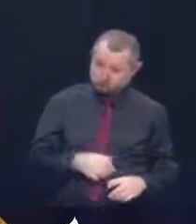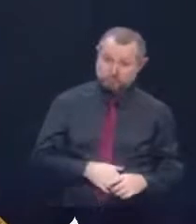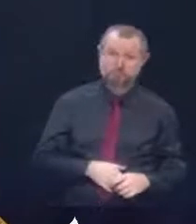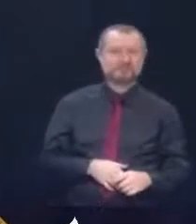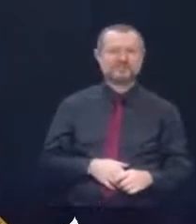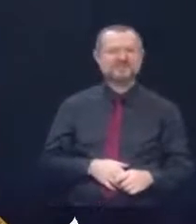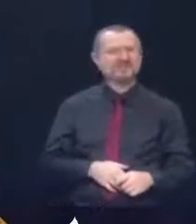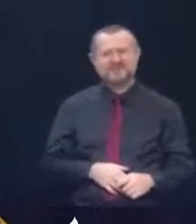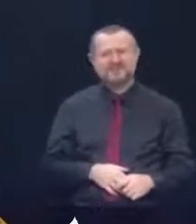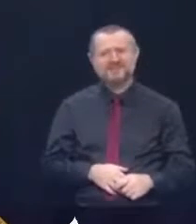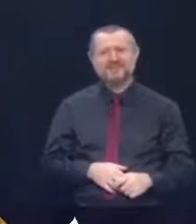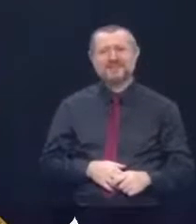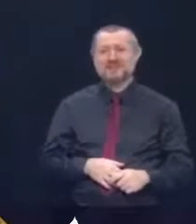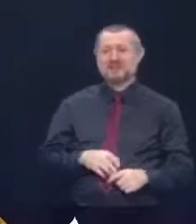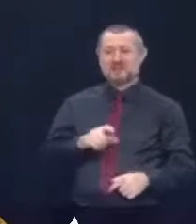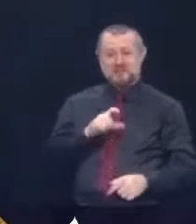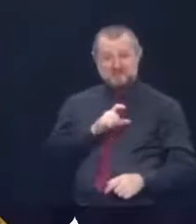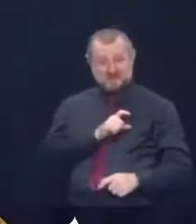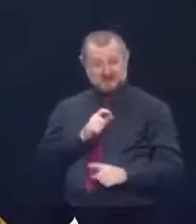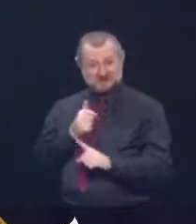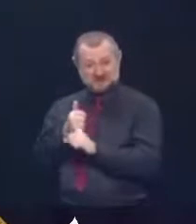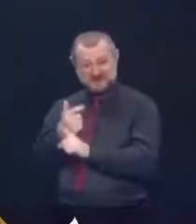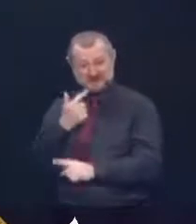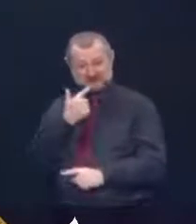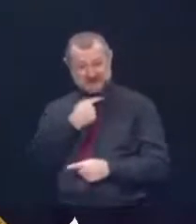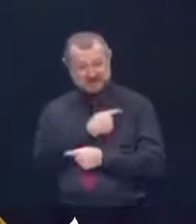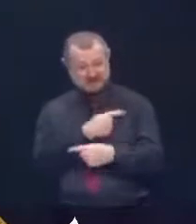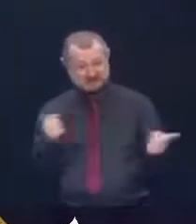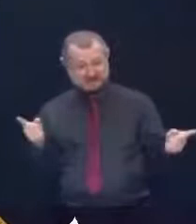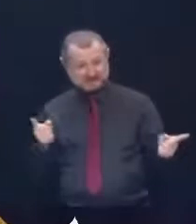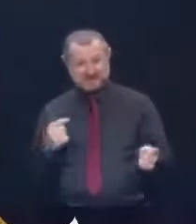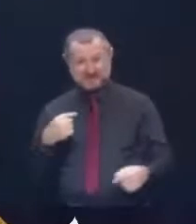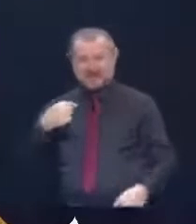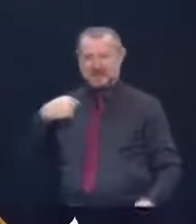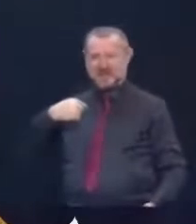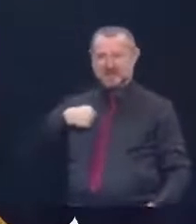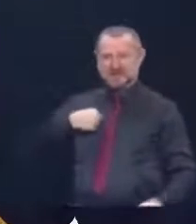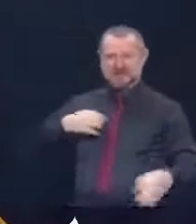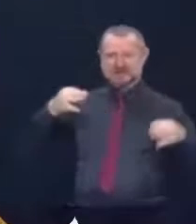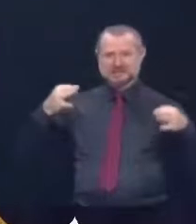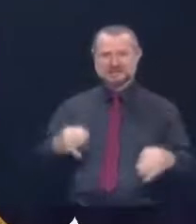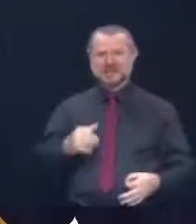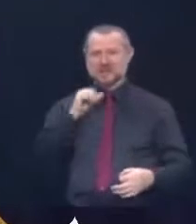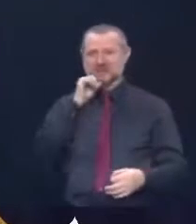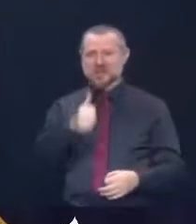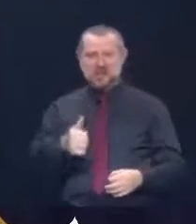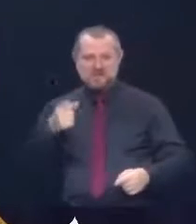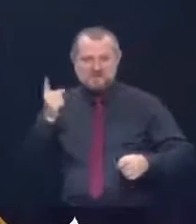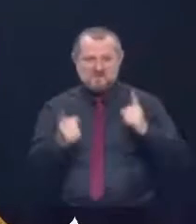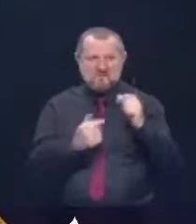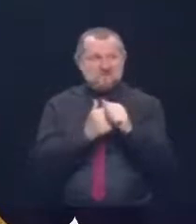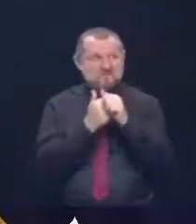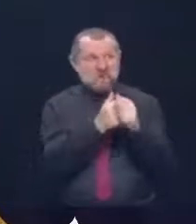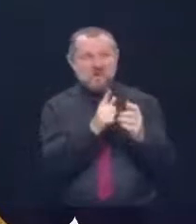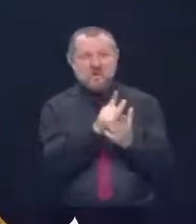enforcement officer says, I choose not to enforce that law,